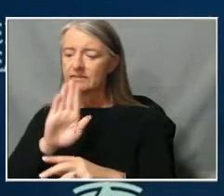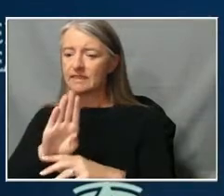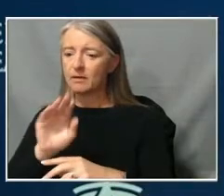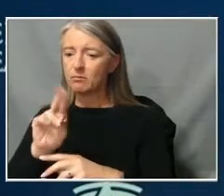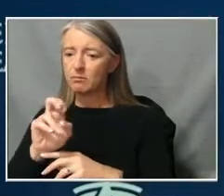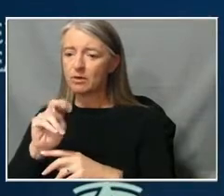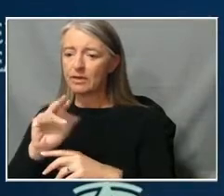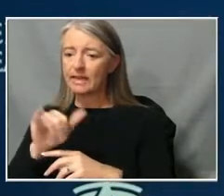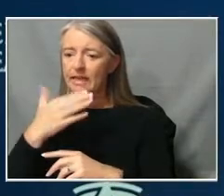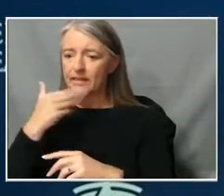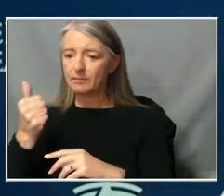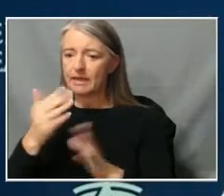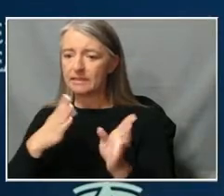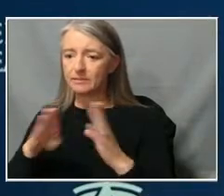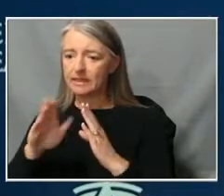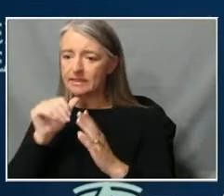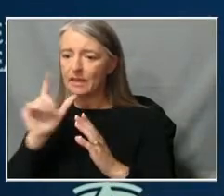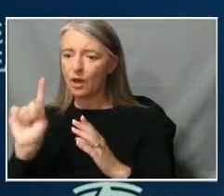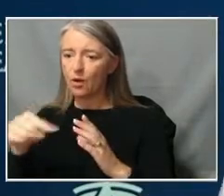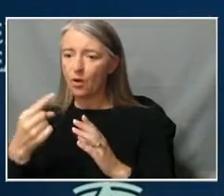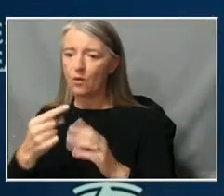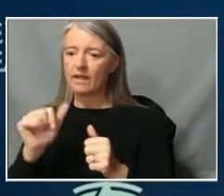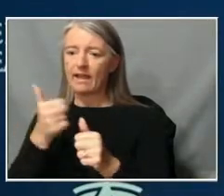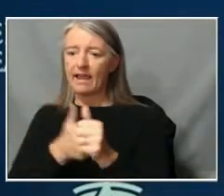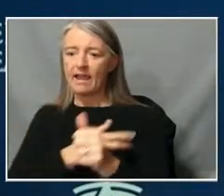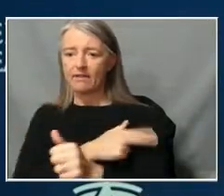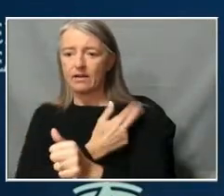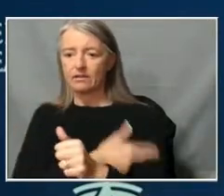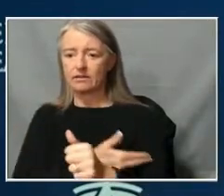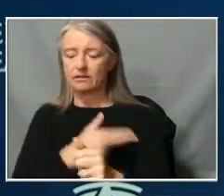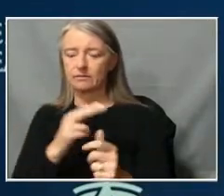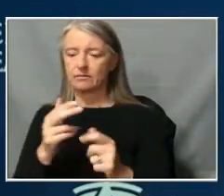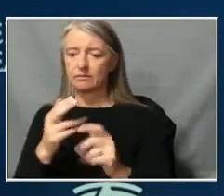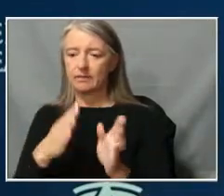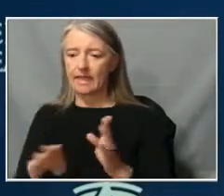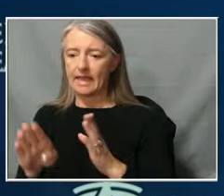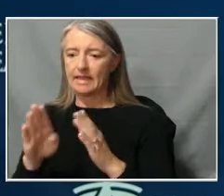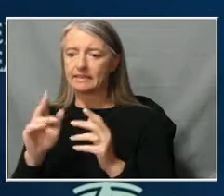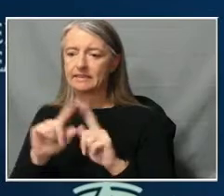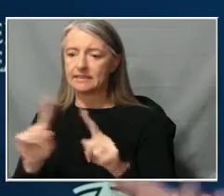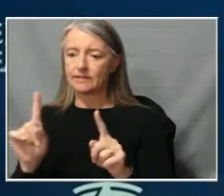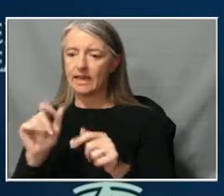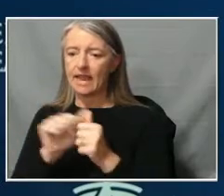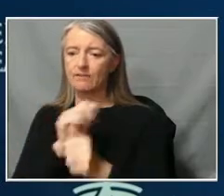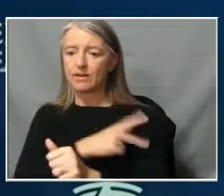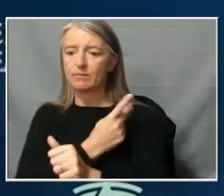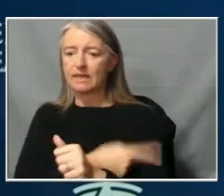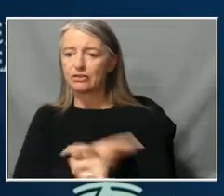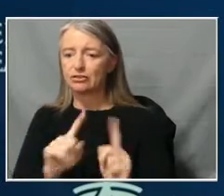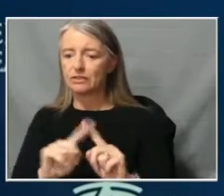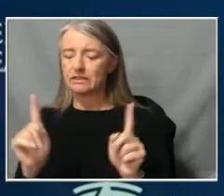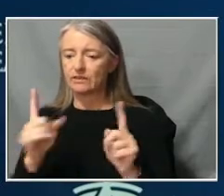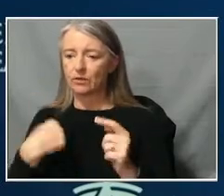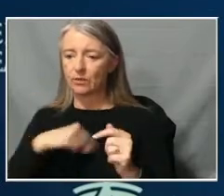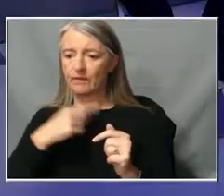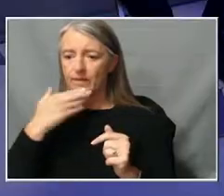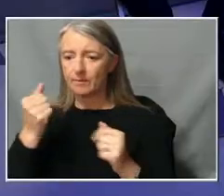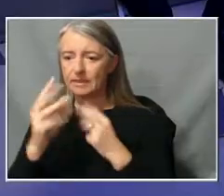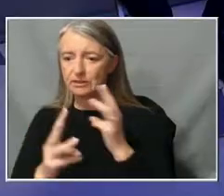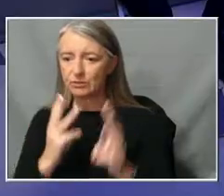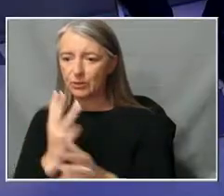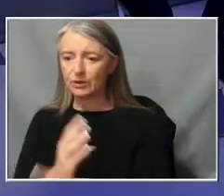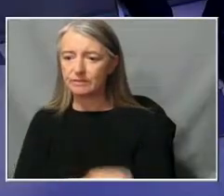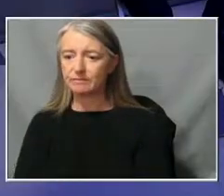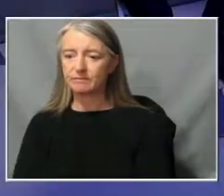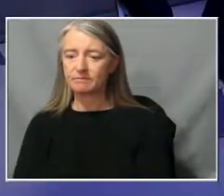plan. And so not only is every hospital's radiation plan different, every patient's radiation plan different, and we have the best in the world. Yeah, okay,